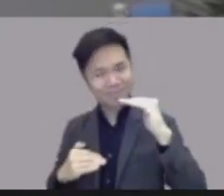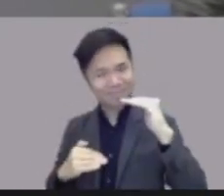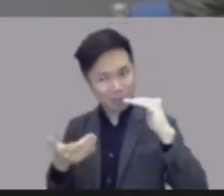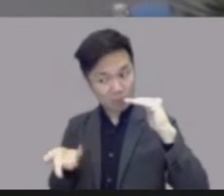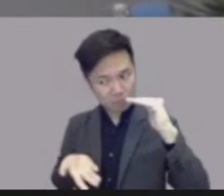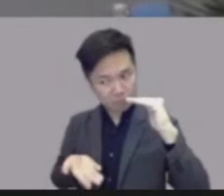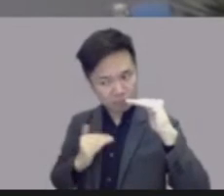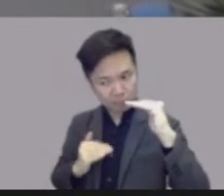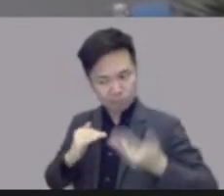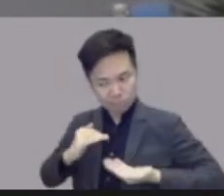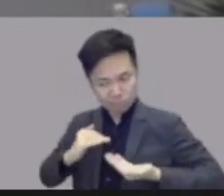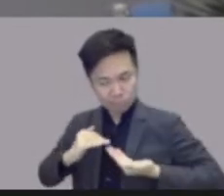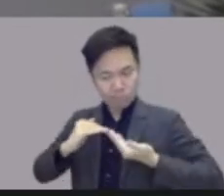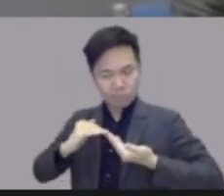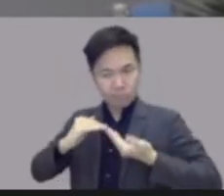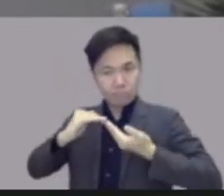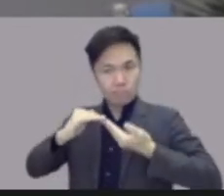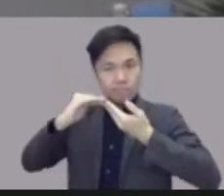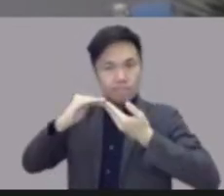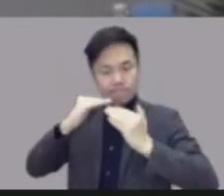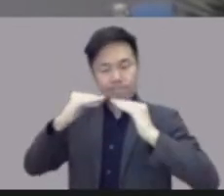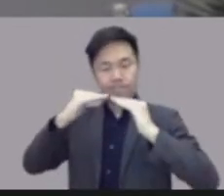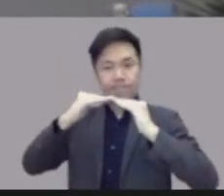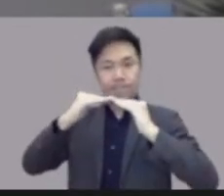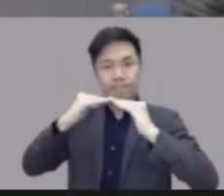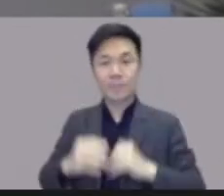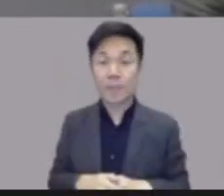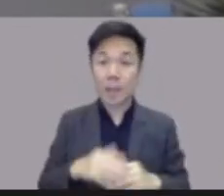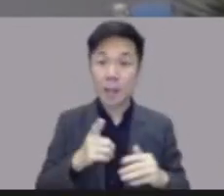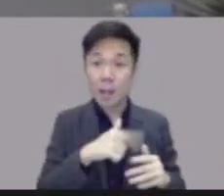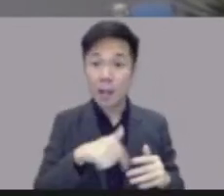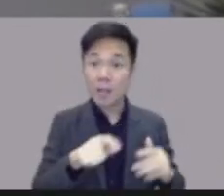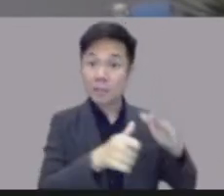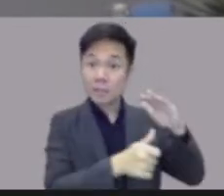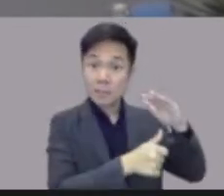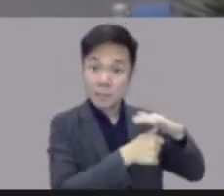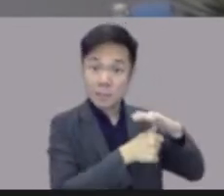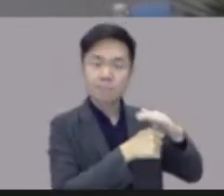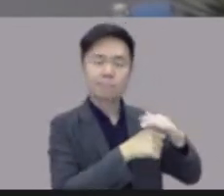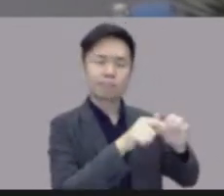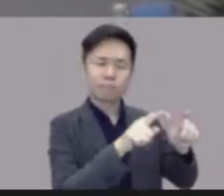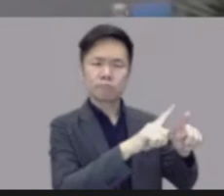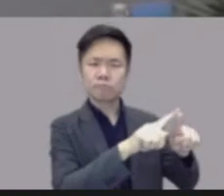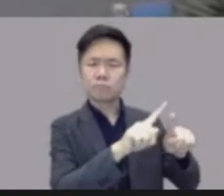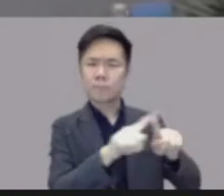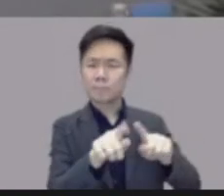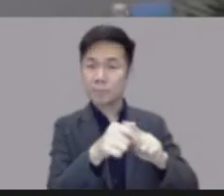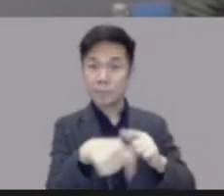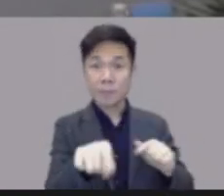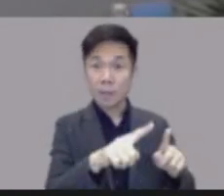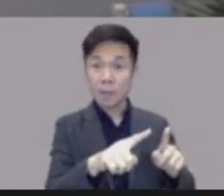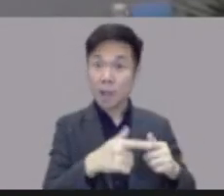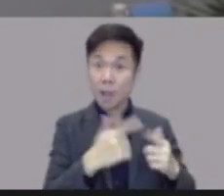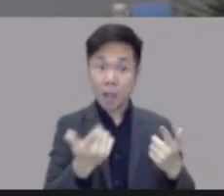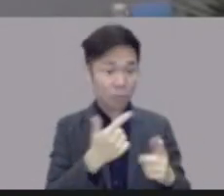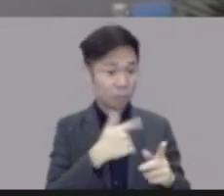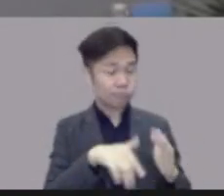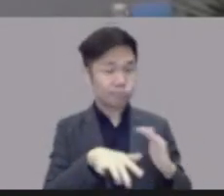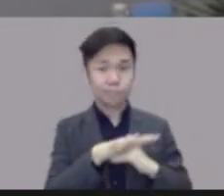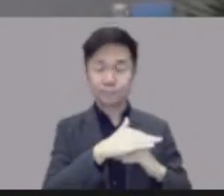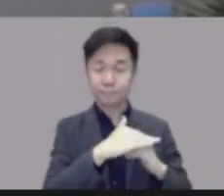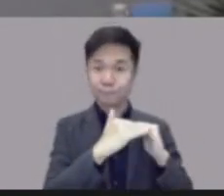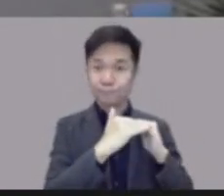on the other hand cities and urban areas are the place where Innovative climate and urban Sustainable Solutions can be